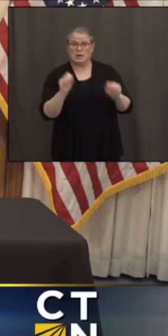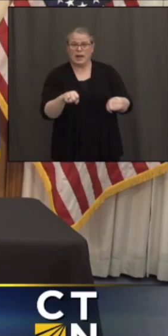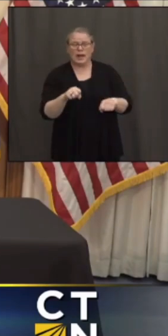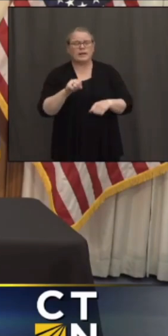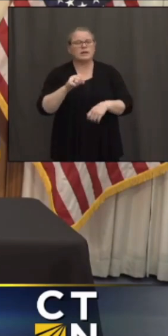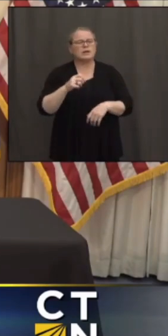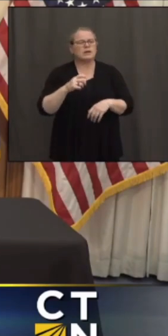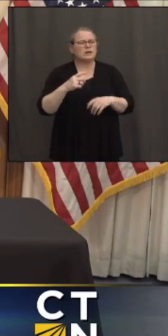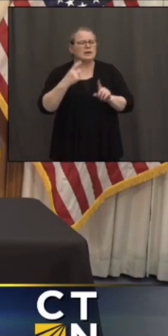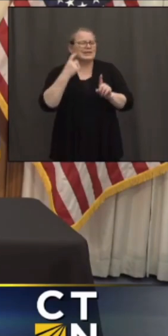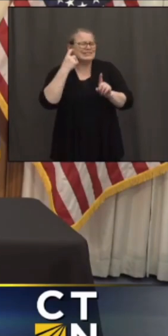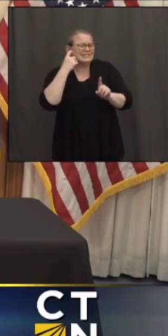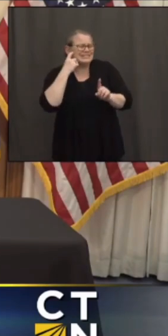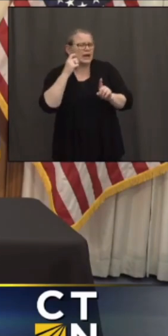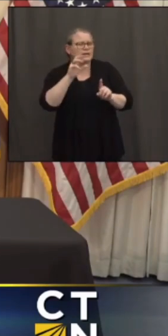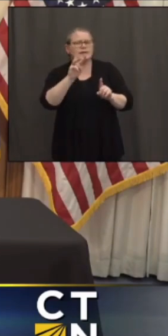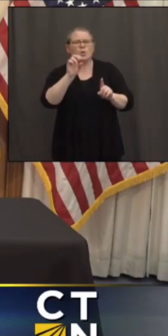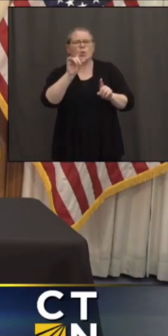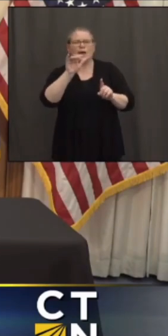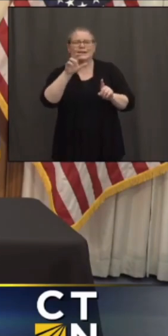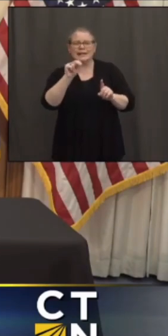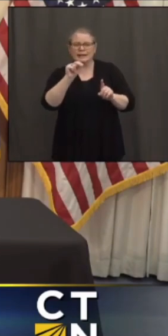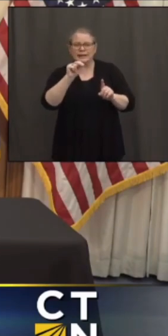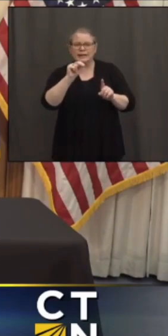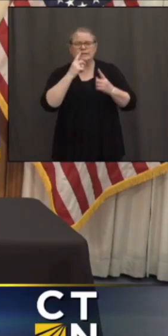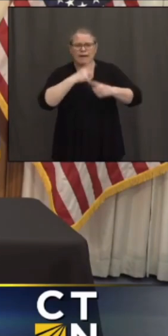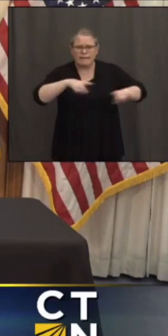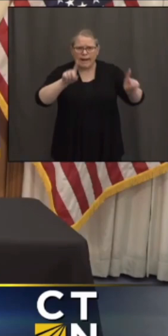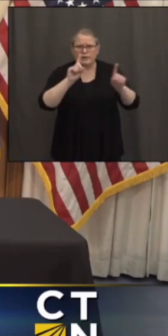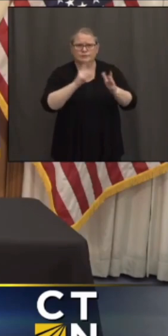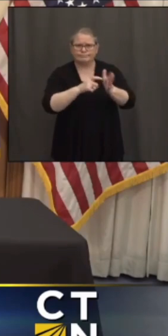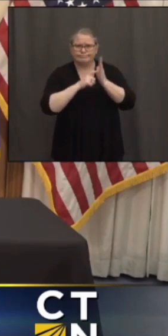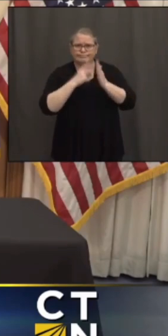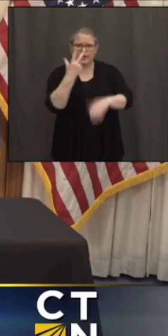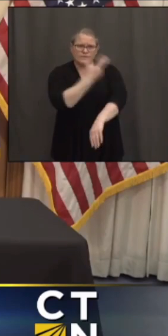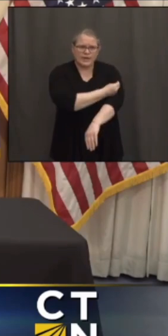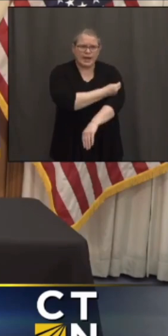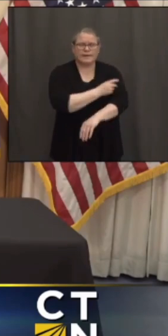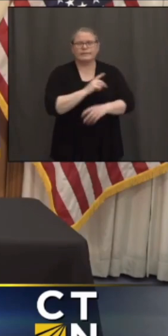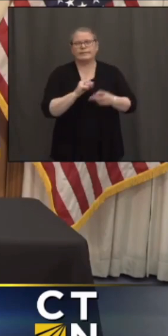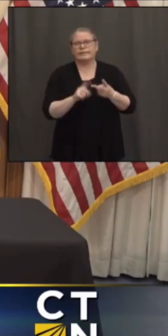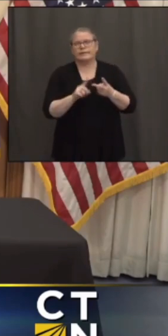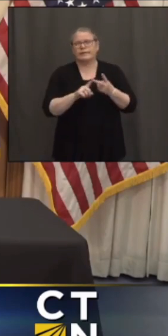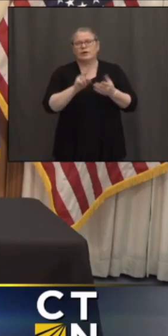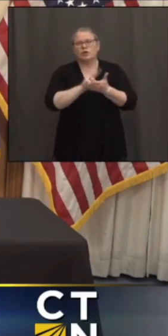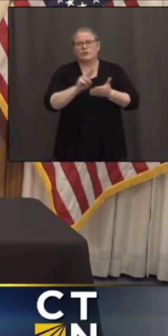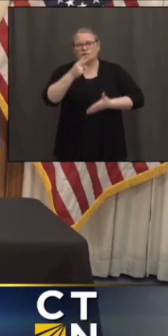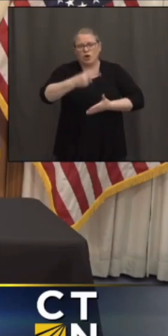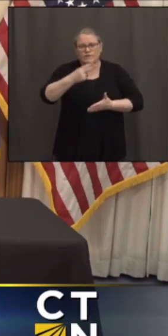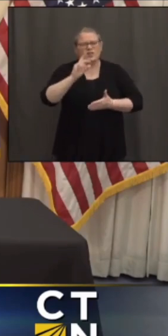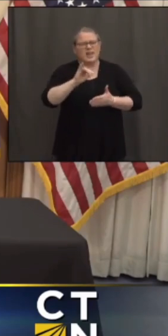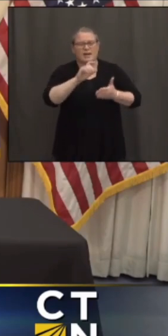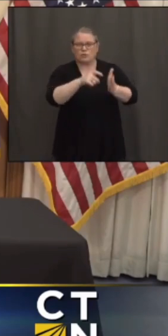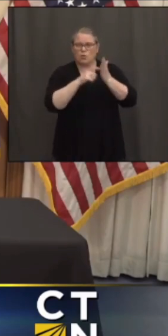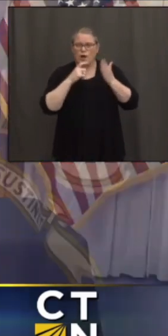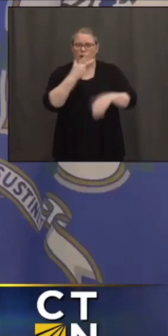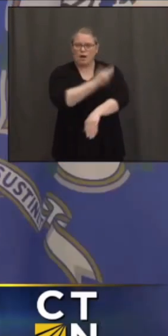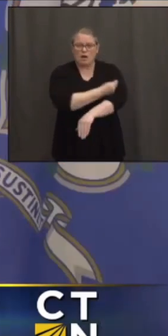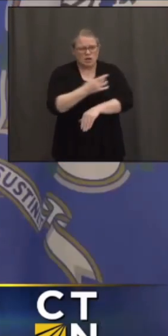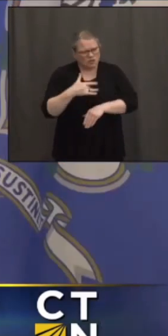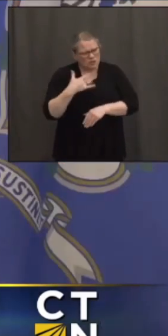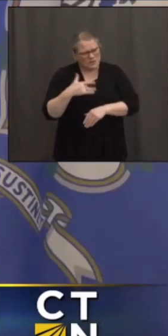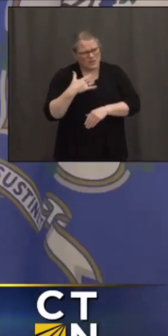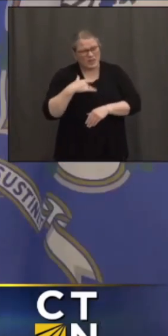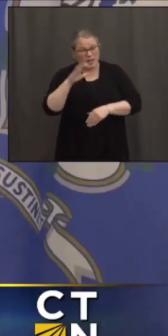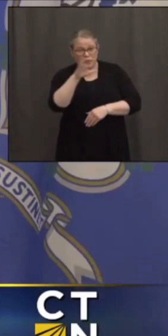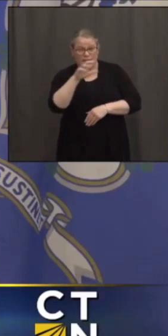vaccinated. Do you see Connecticut as, with our public universities making any of those mandates? Not yet,